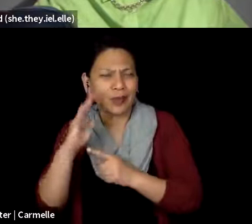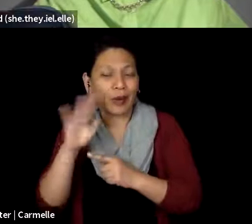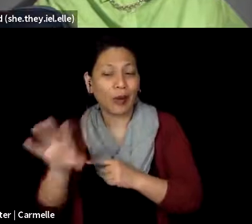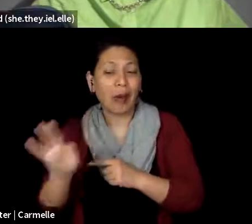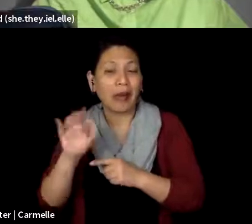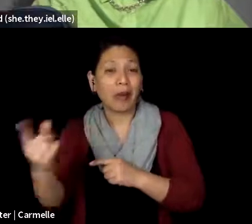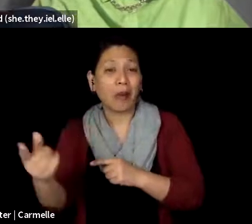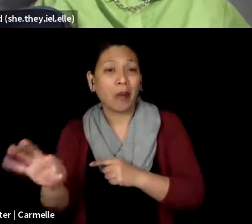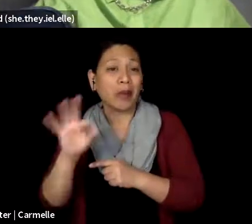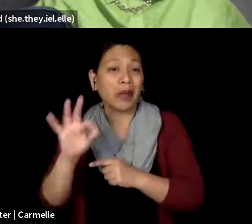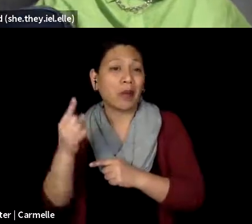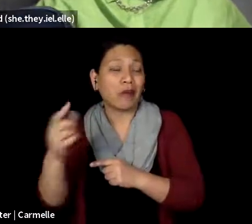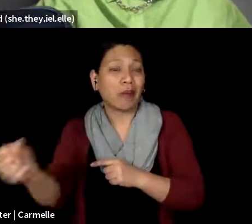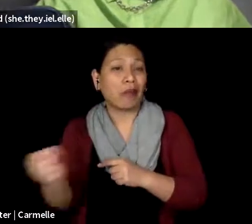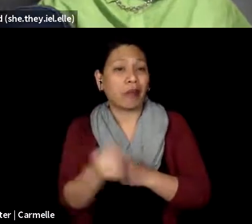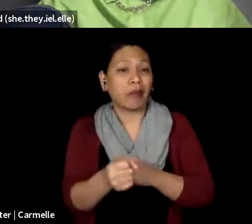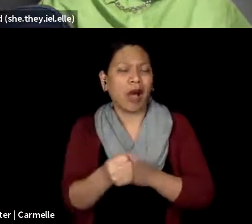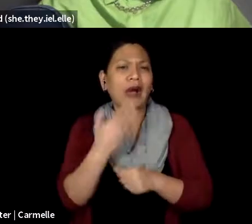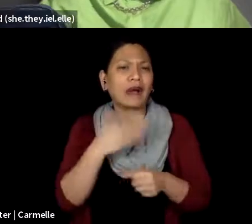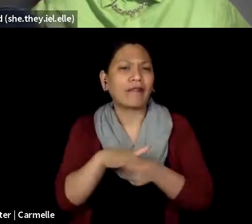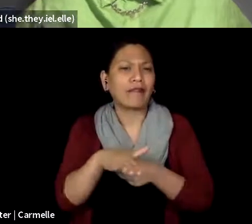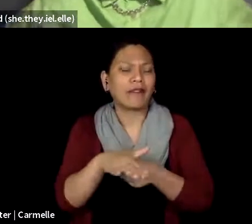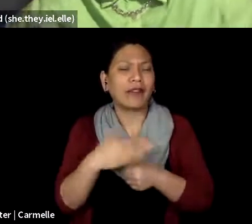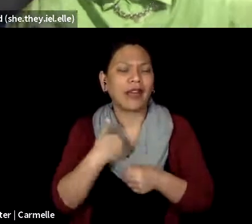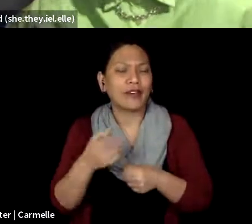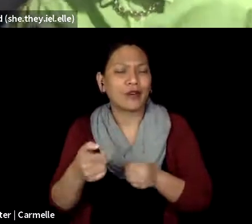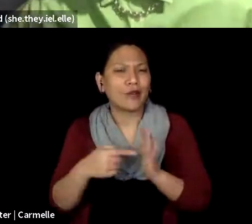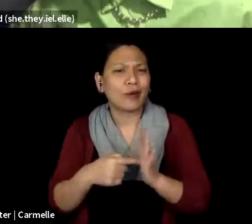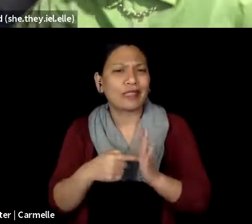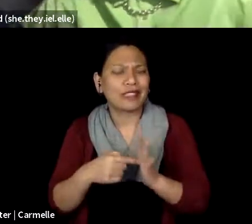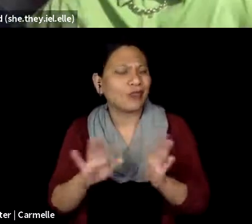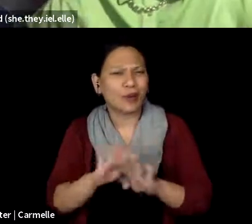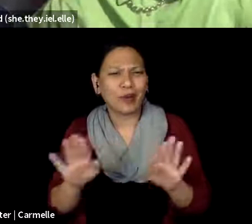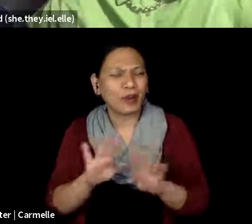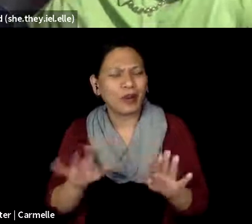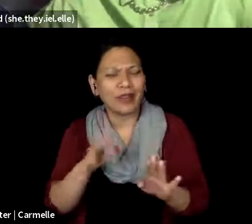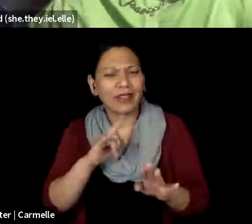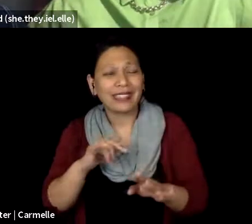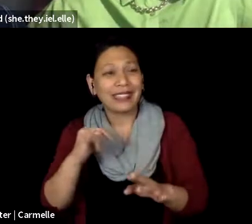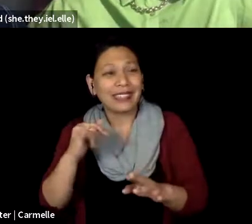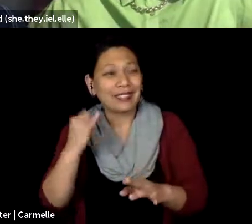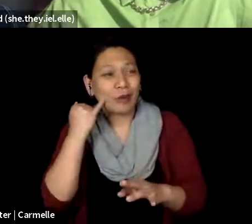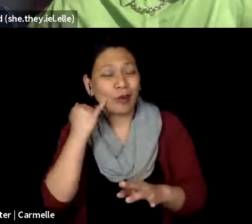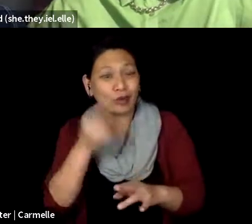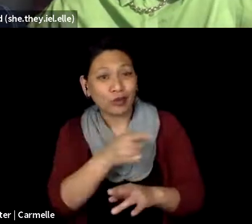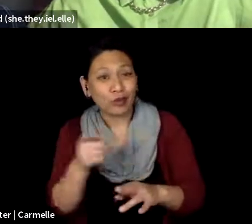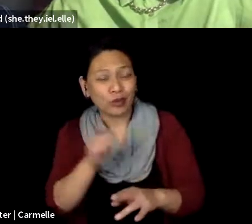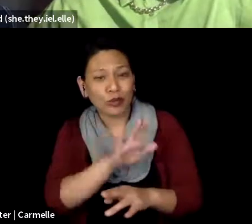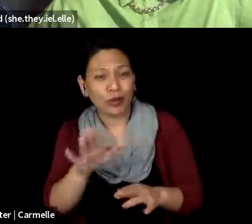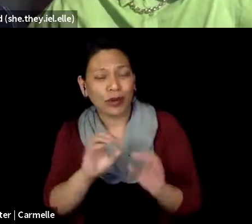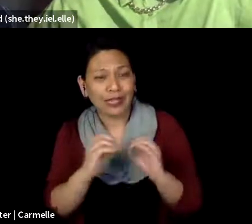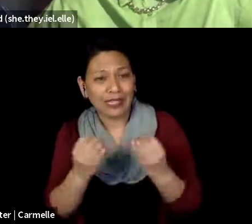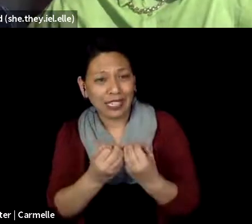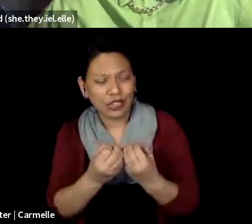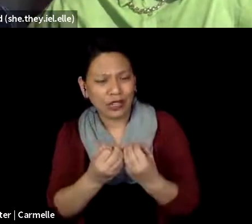Because otherwise, because if as an institution, if you have never had a relationship with a specific community, then how are